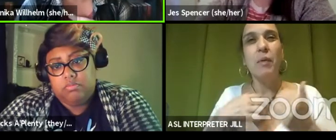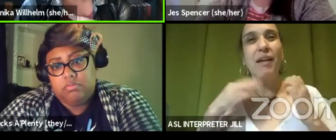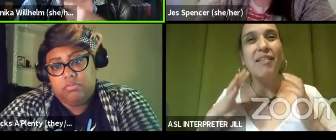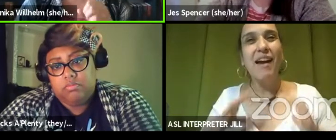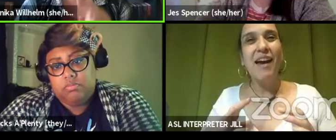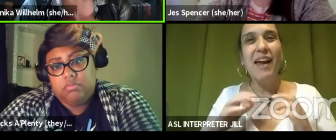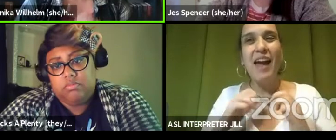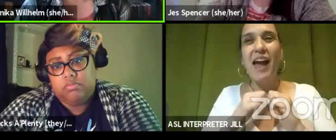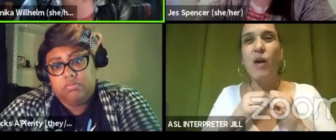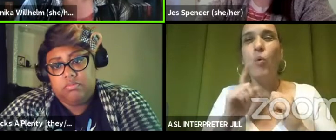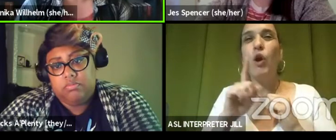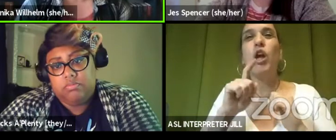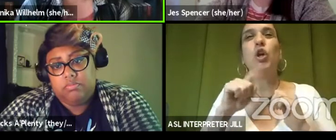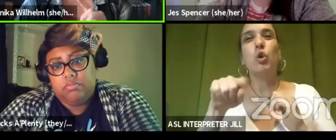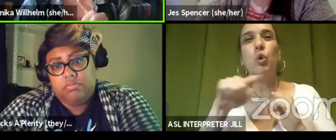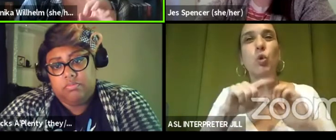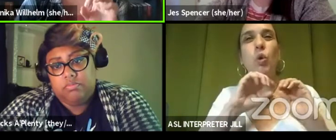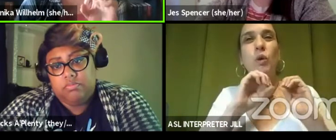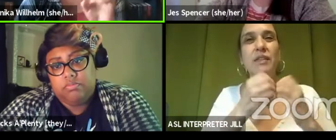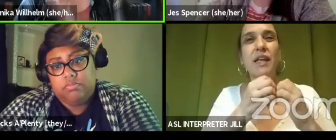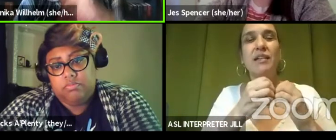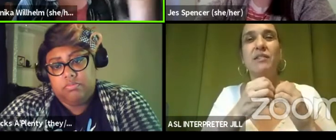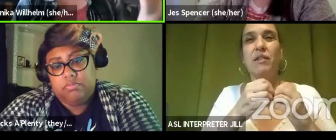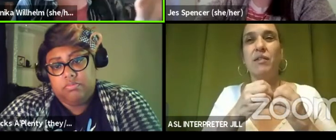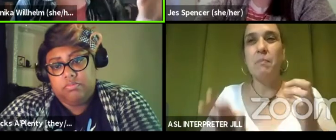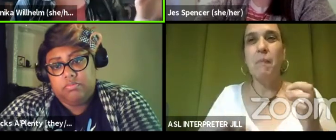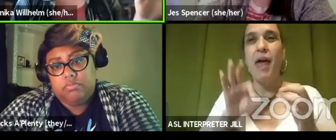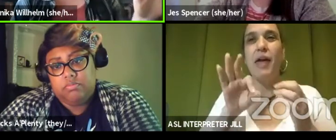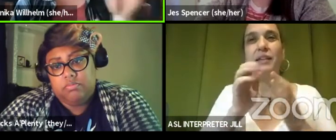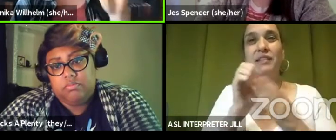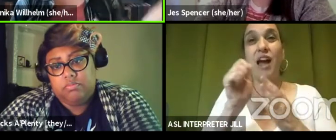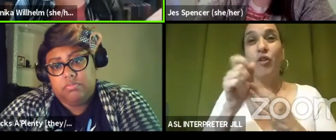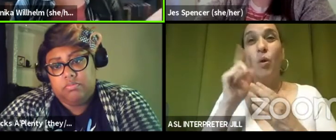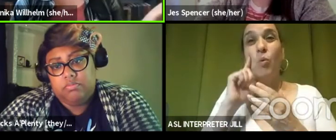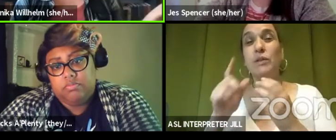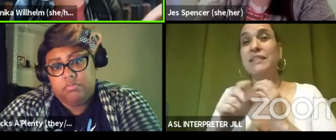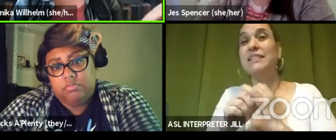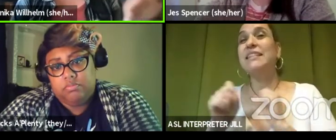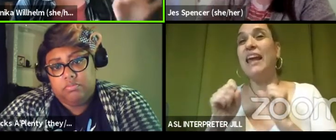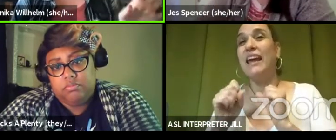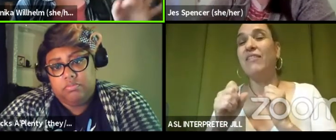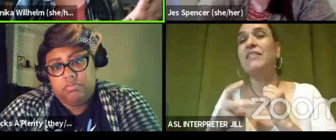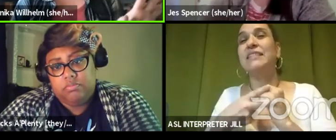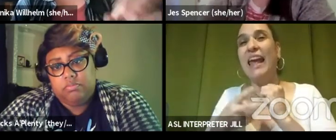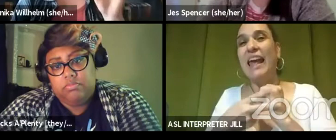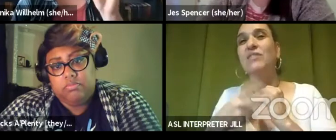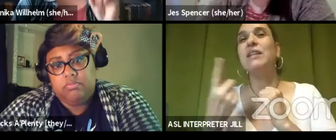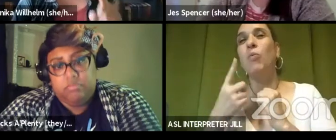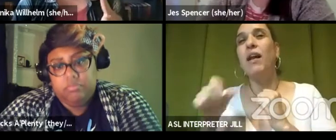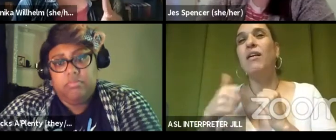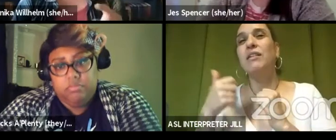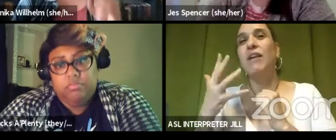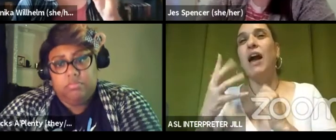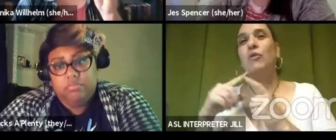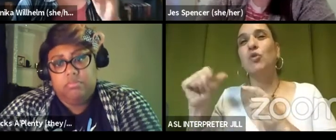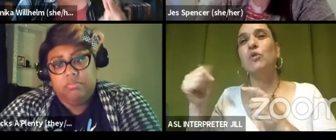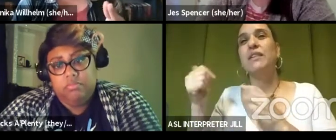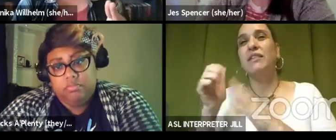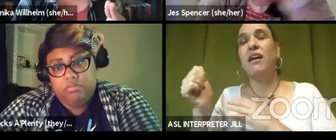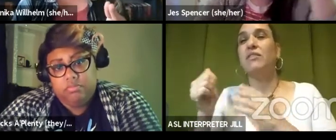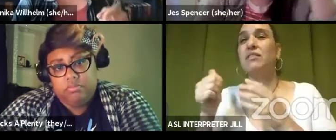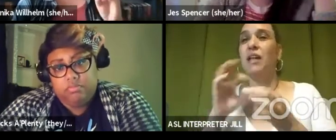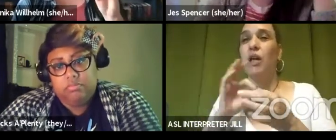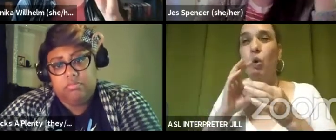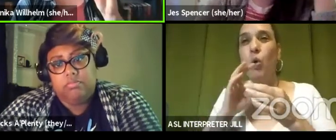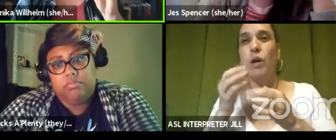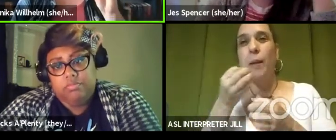an organization spend a dollar that saves someone else $5 or $10? And things like coordinated meals,